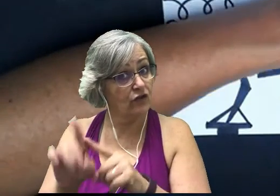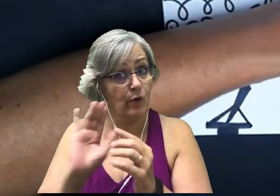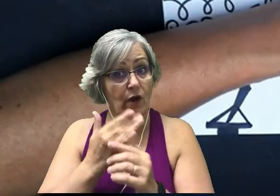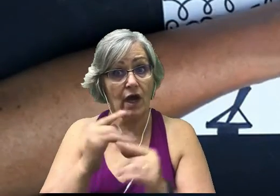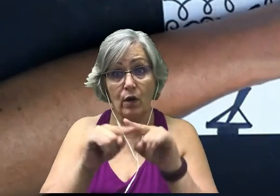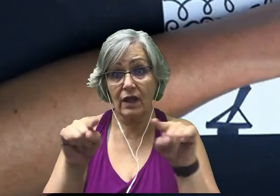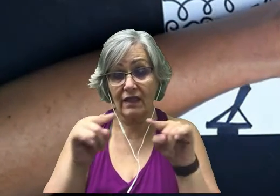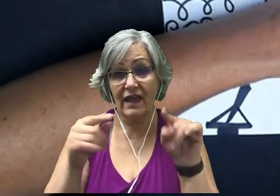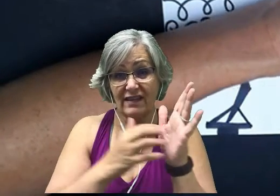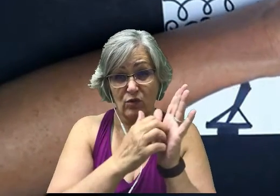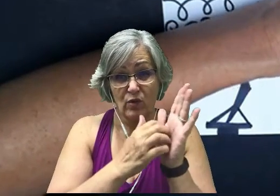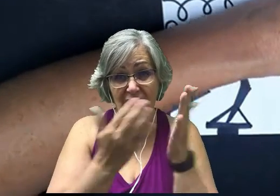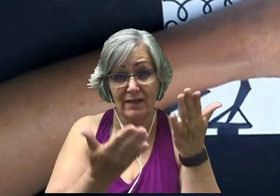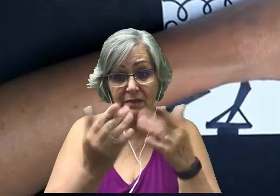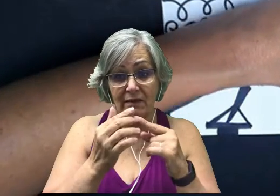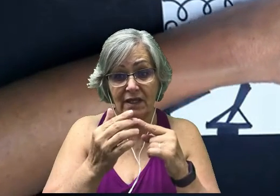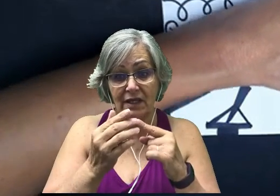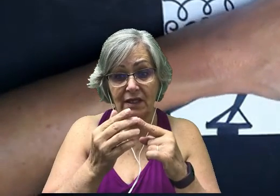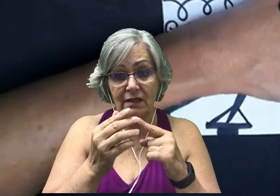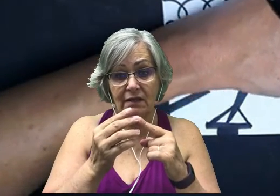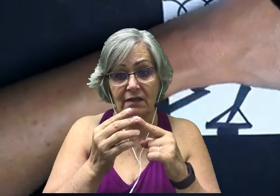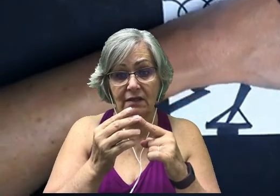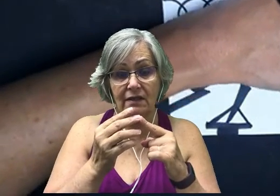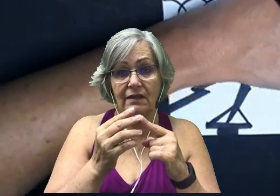beautiful. Our lines that are weak might be